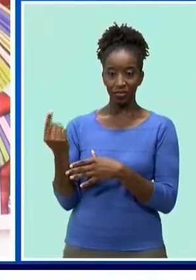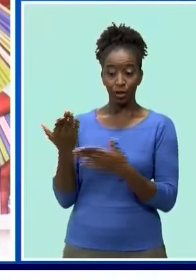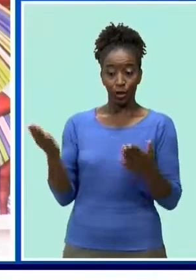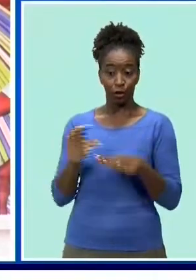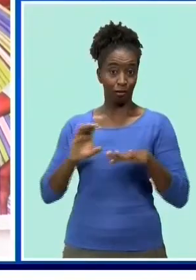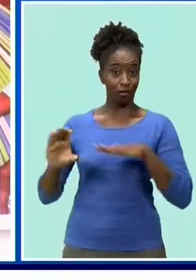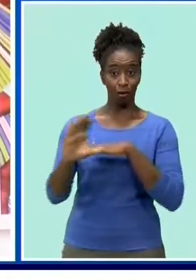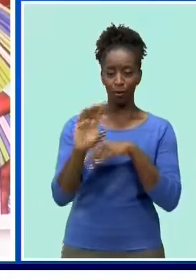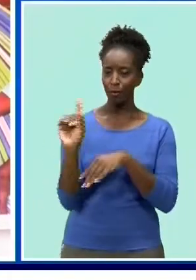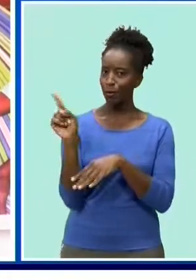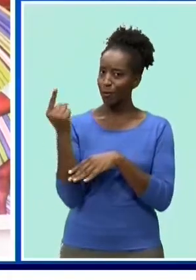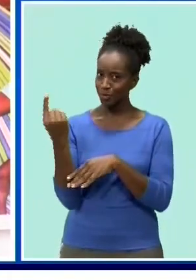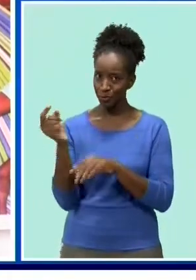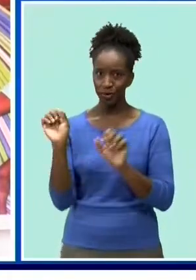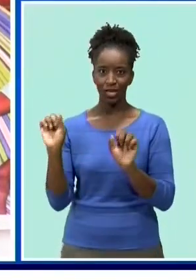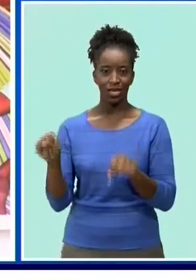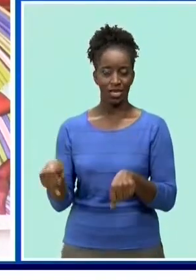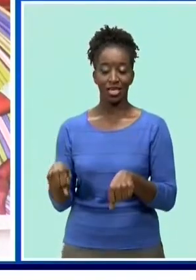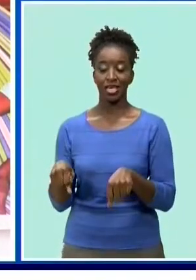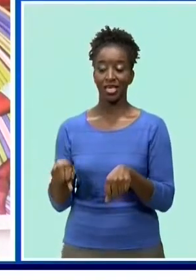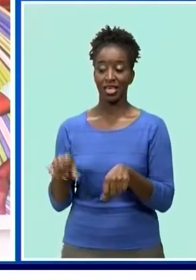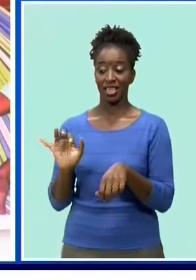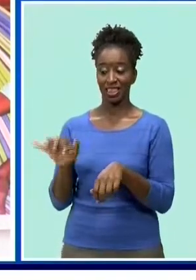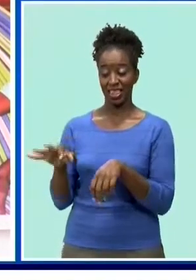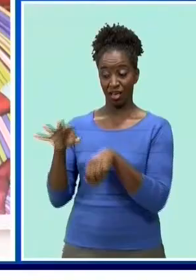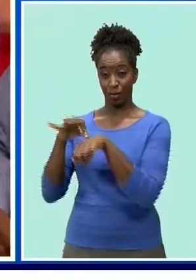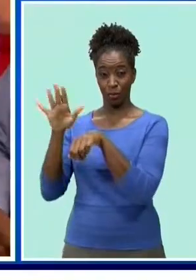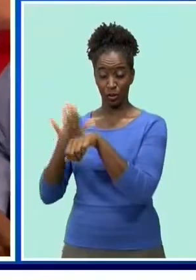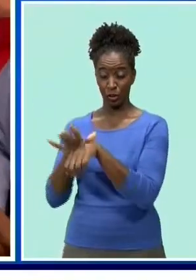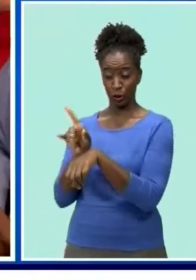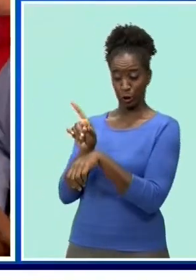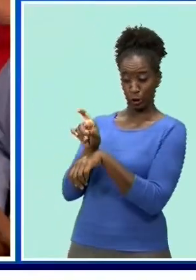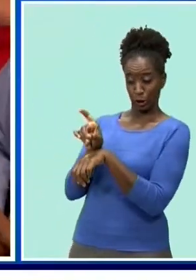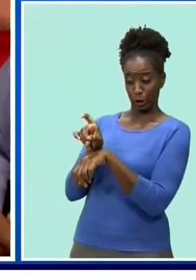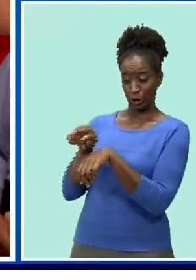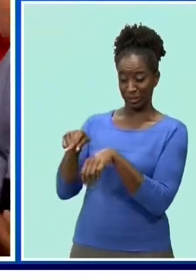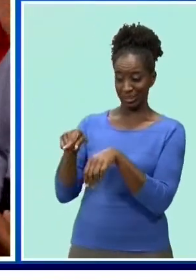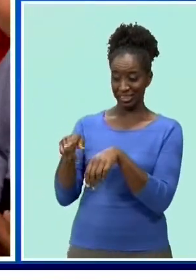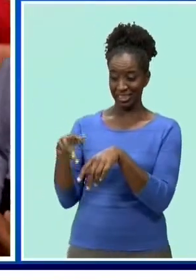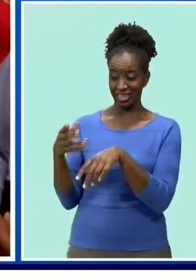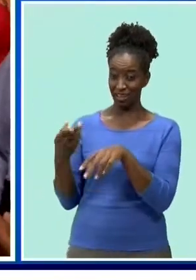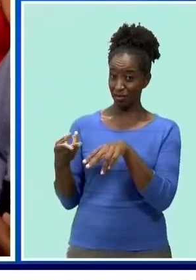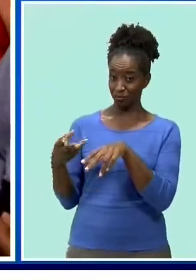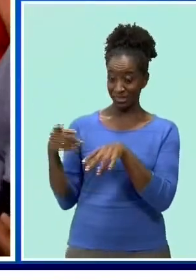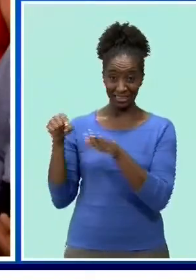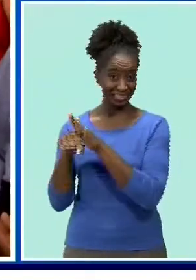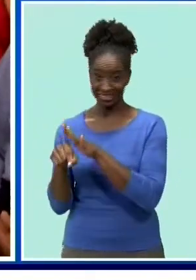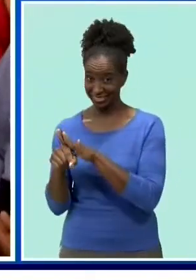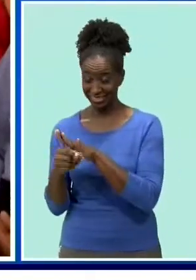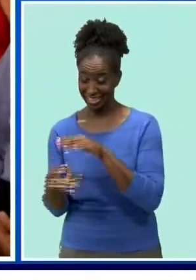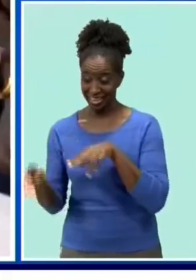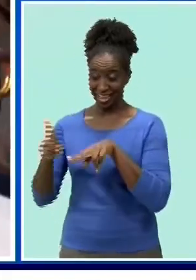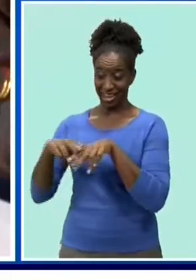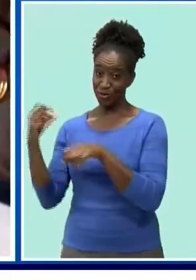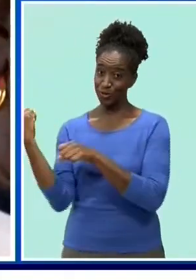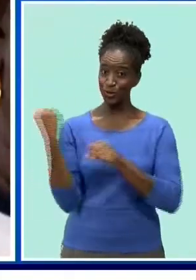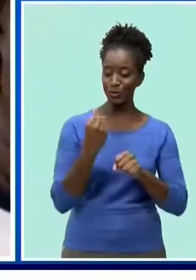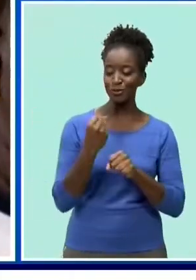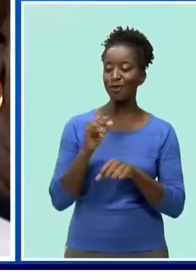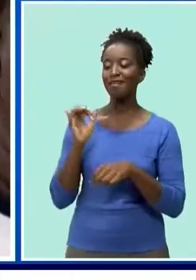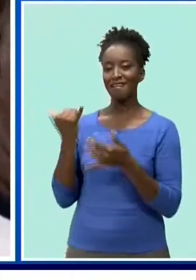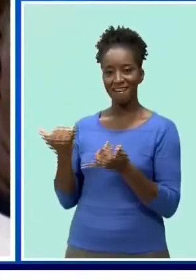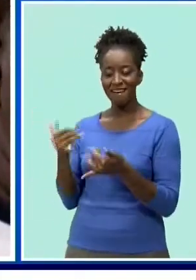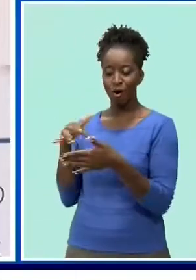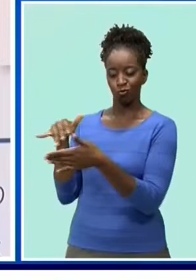insecticide resistance testing is currently available. ZAPS Director of Project Operation, Kate Stillman, says